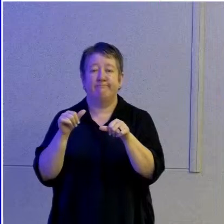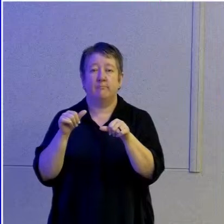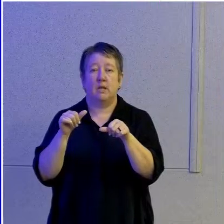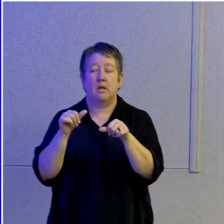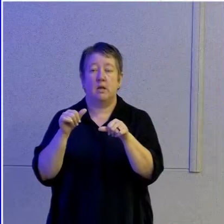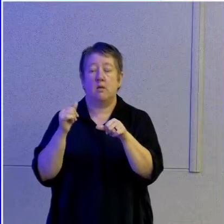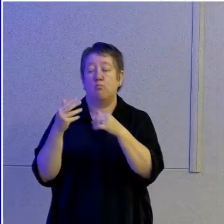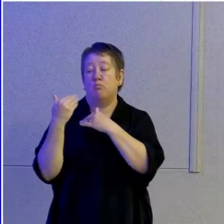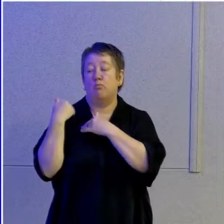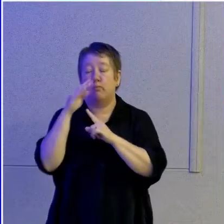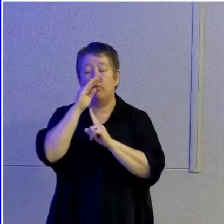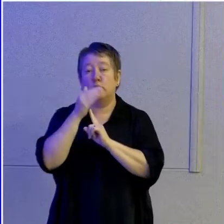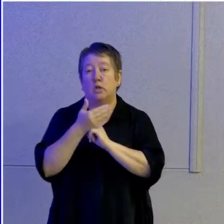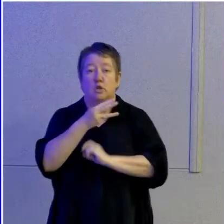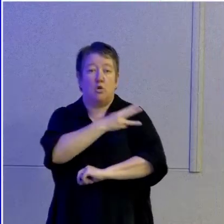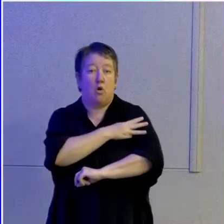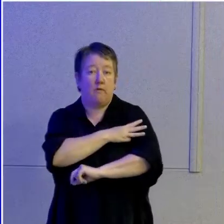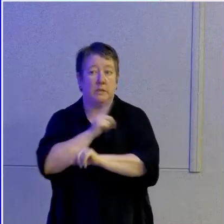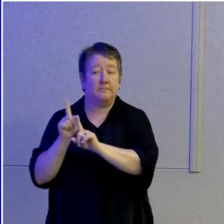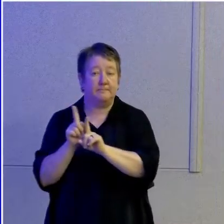and the area